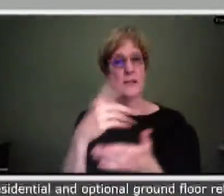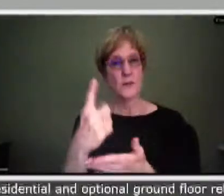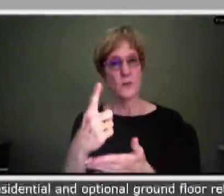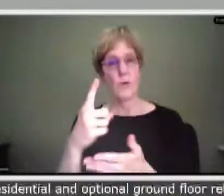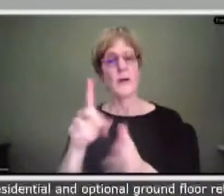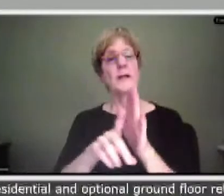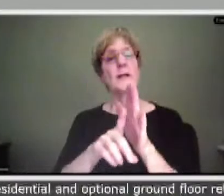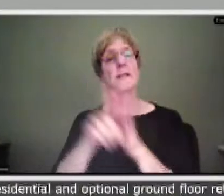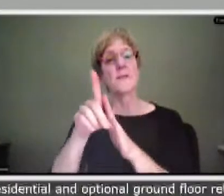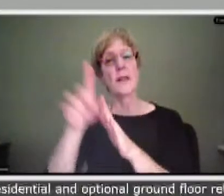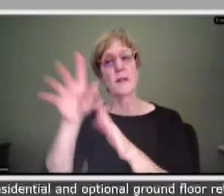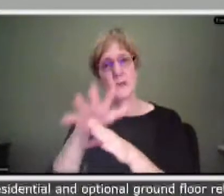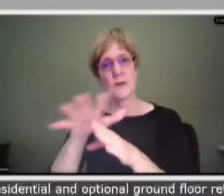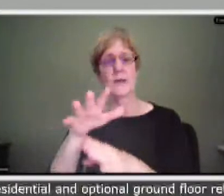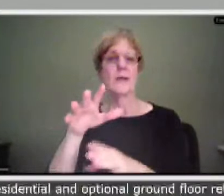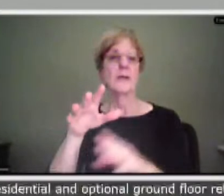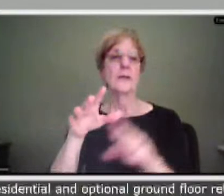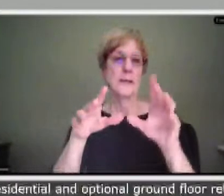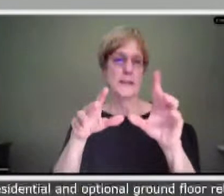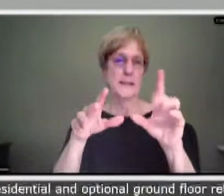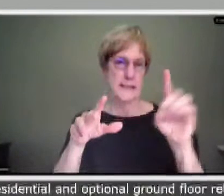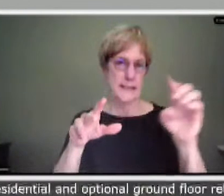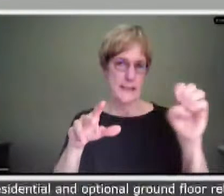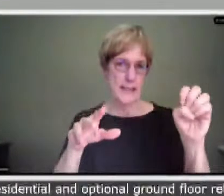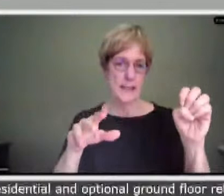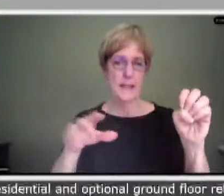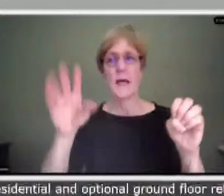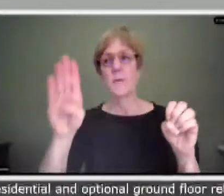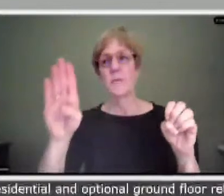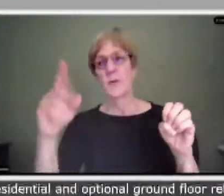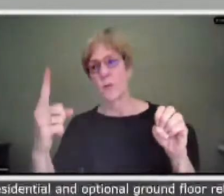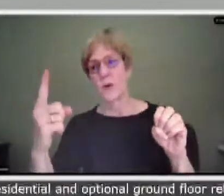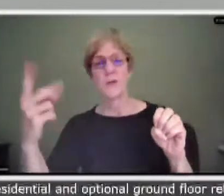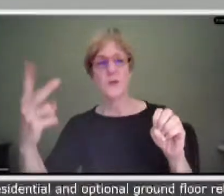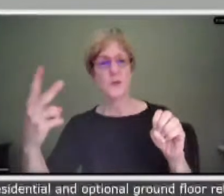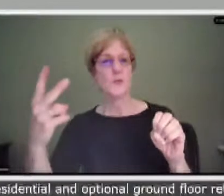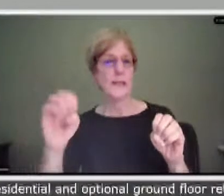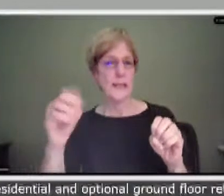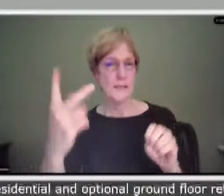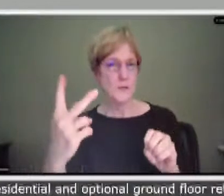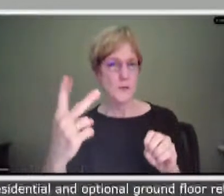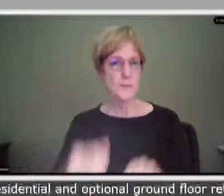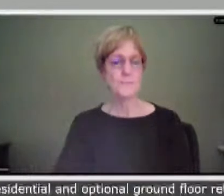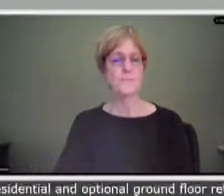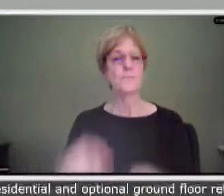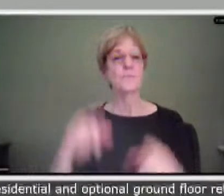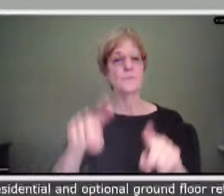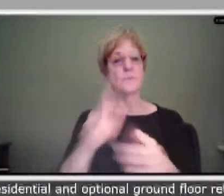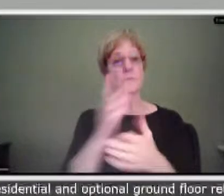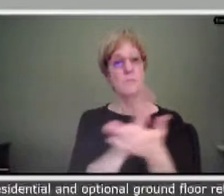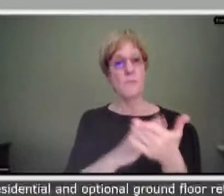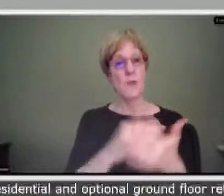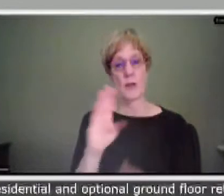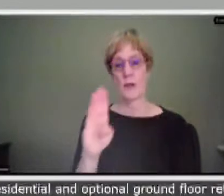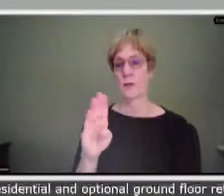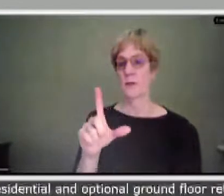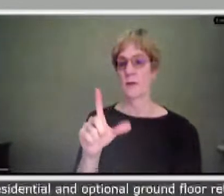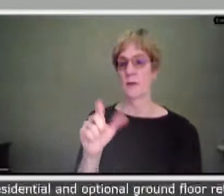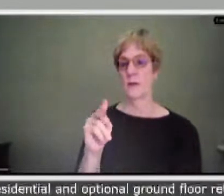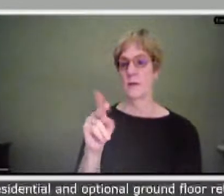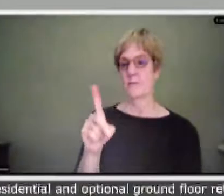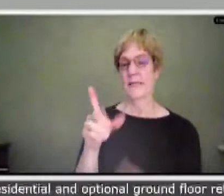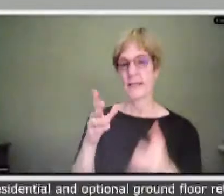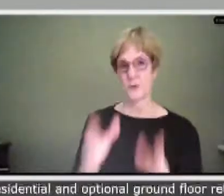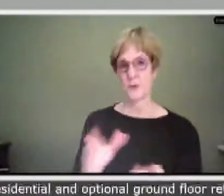D and E. Phase 2 improvements would be located along B1, B2, and E2. During Phase 1, Bland Street extension would